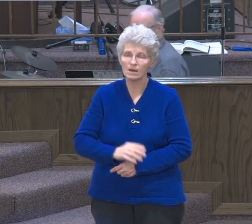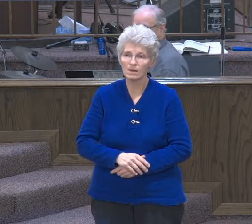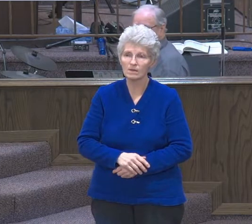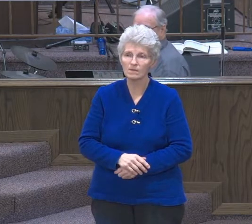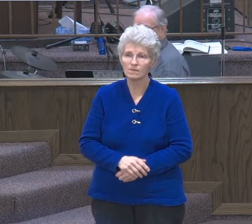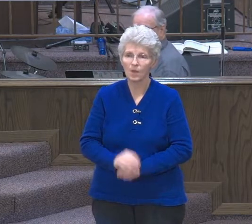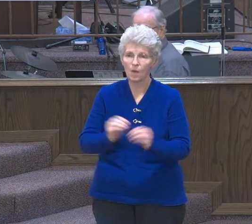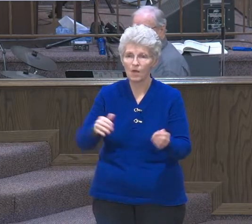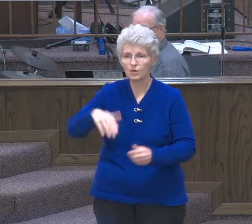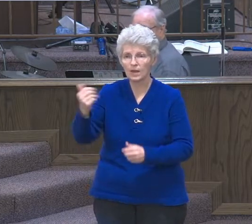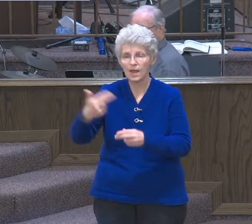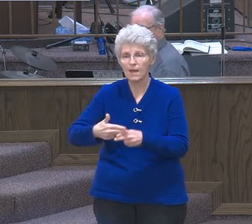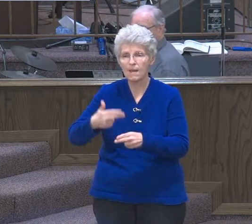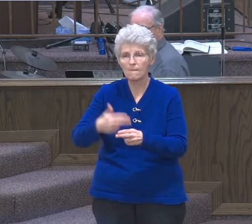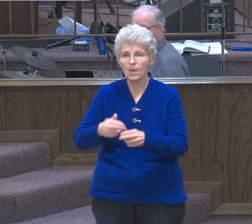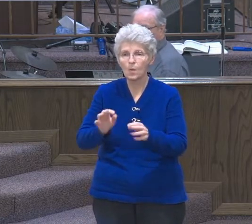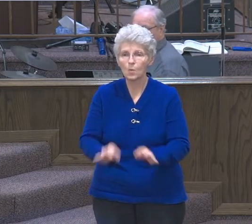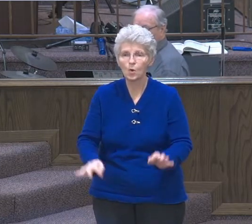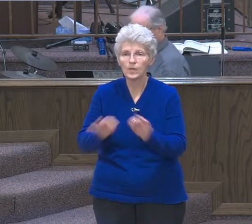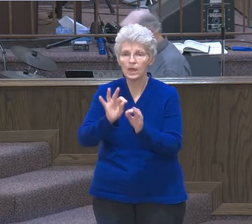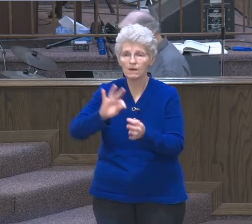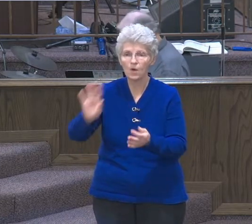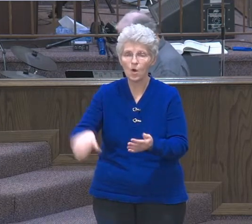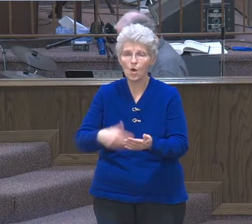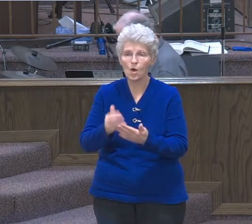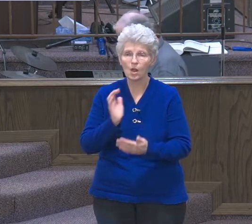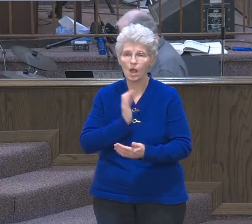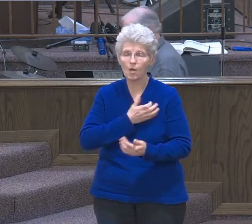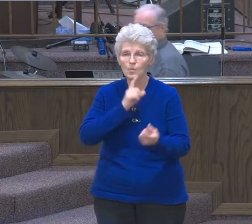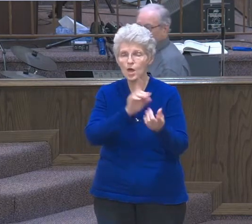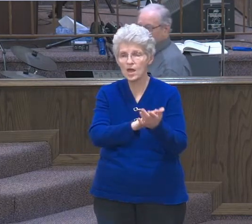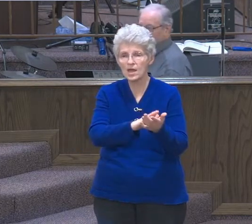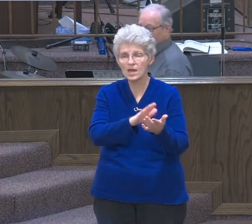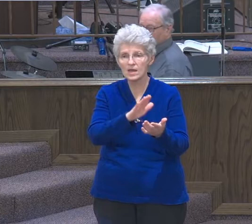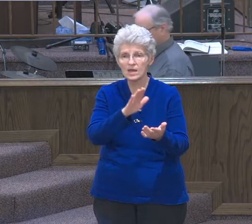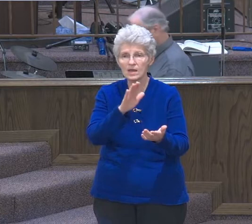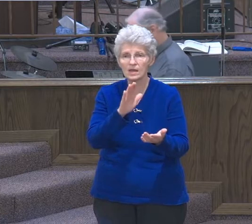God. No other name worthy of all our